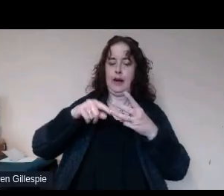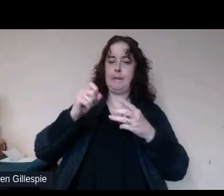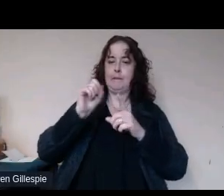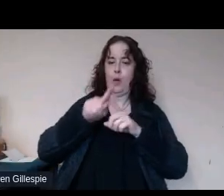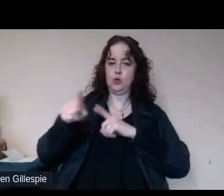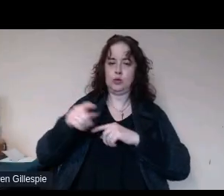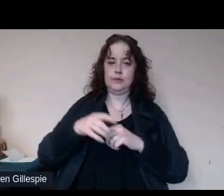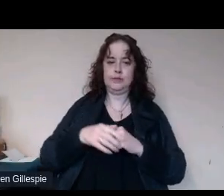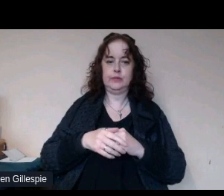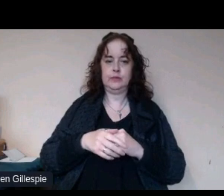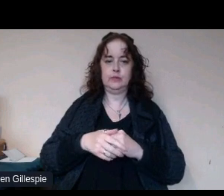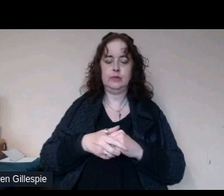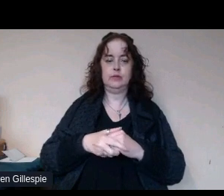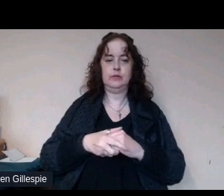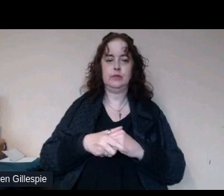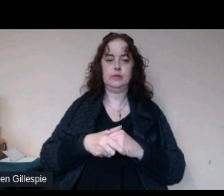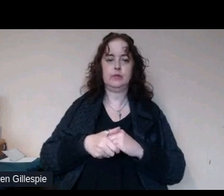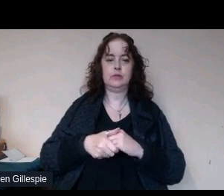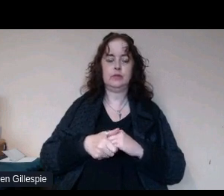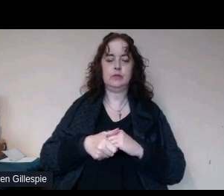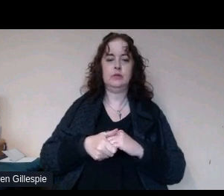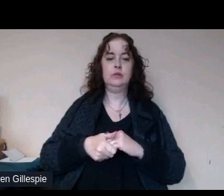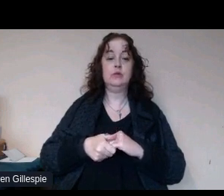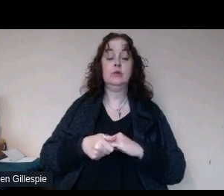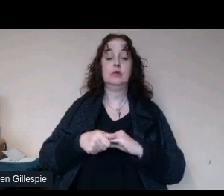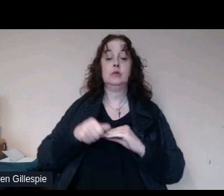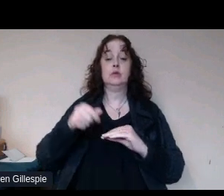most relevant ones in this context.